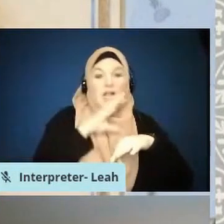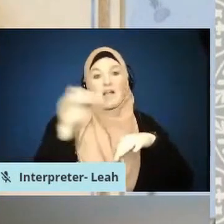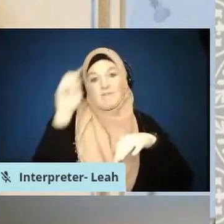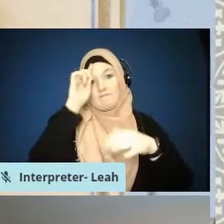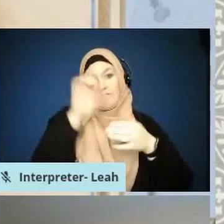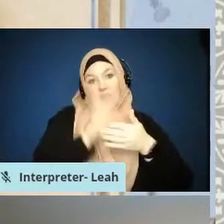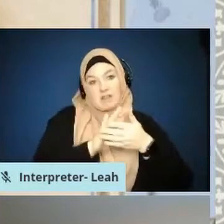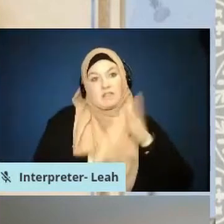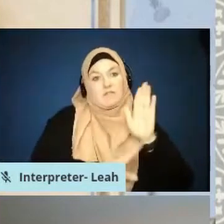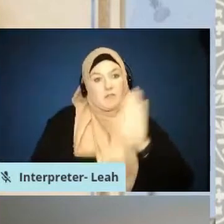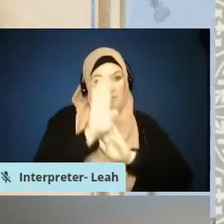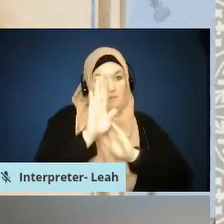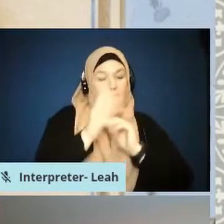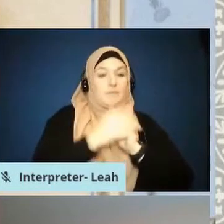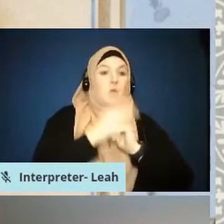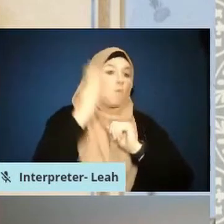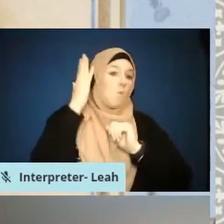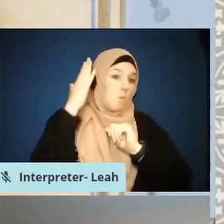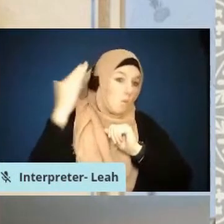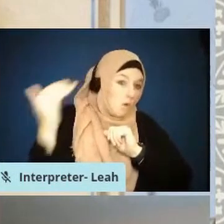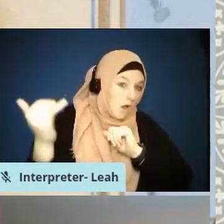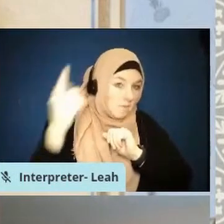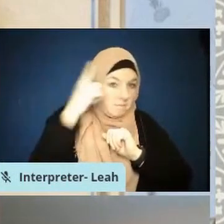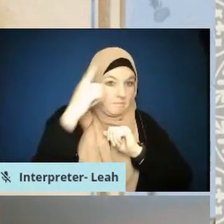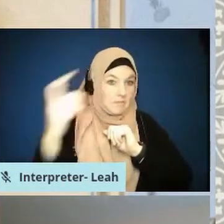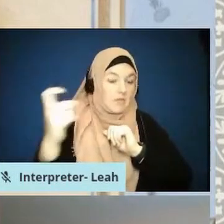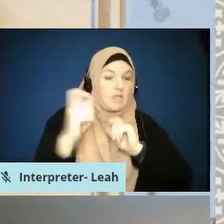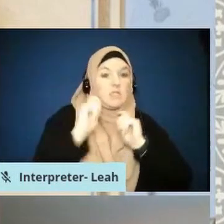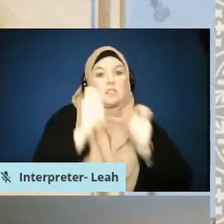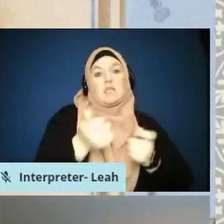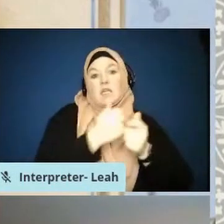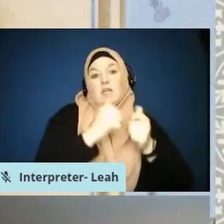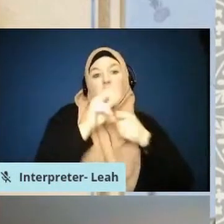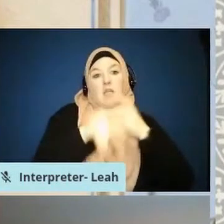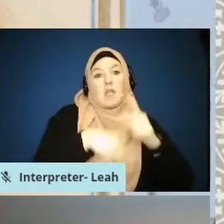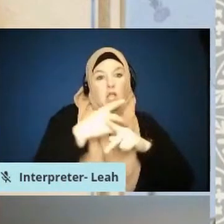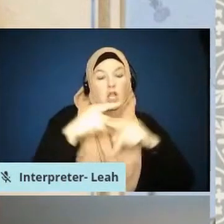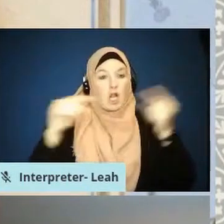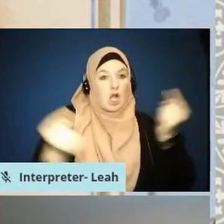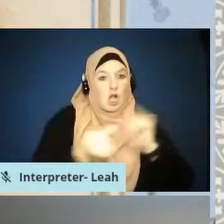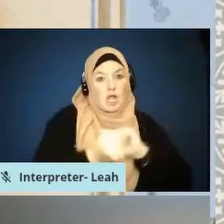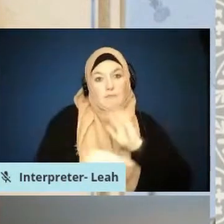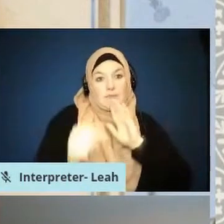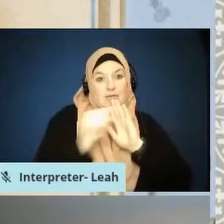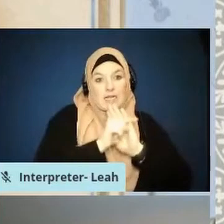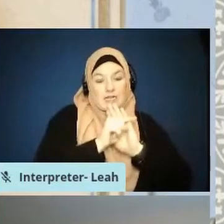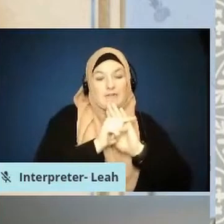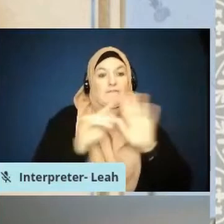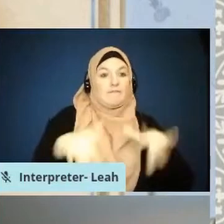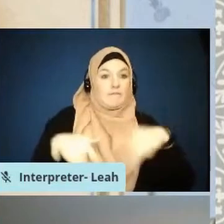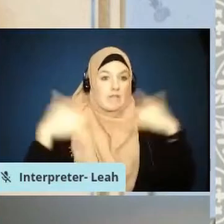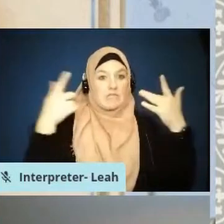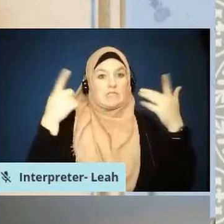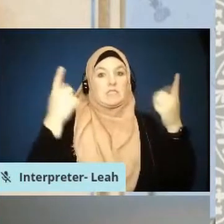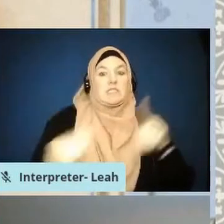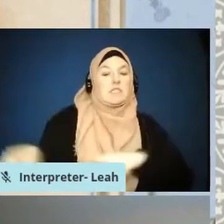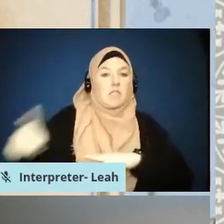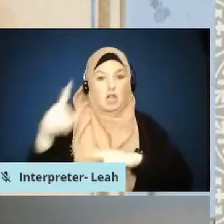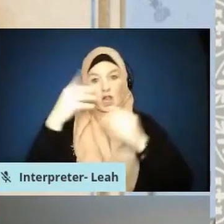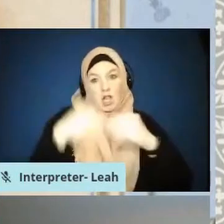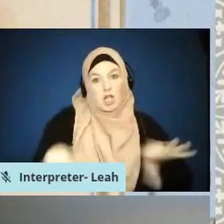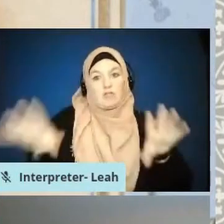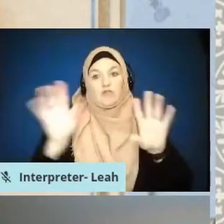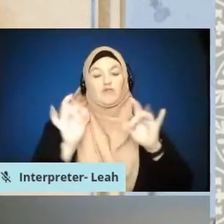faith development. Why? Because attributing every harm, negative events, loss, and